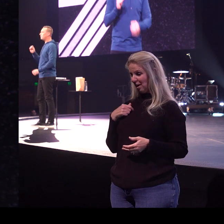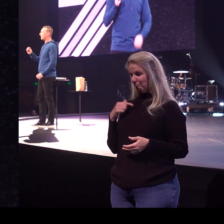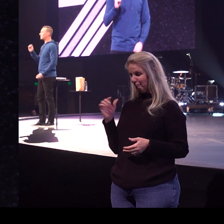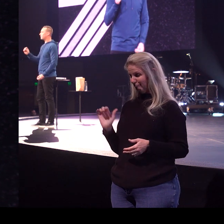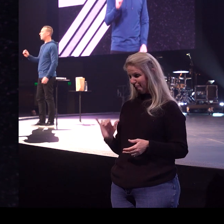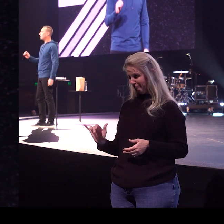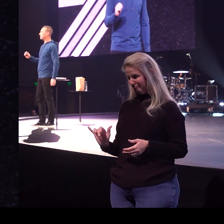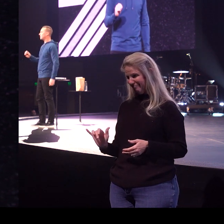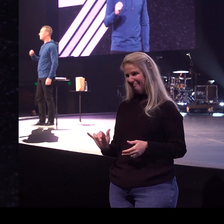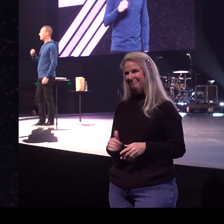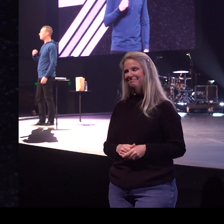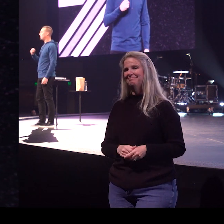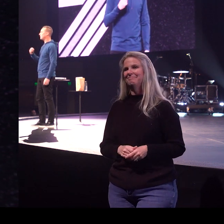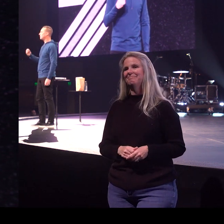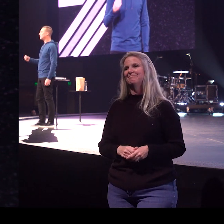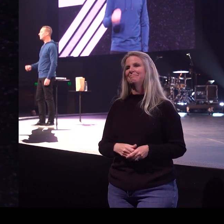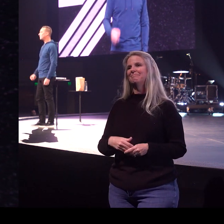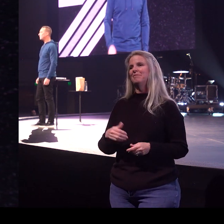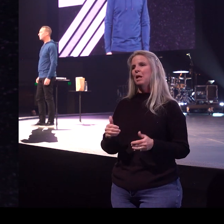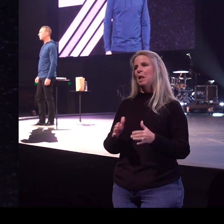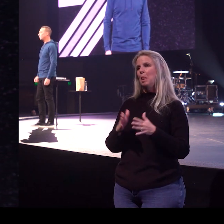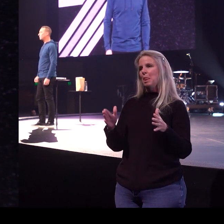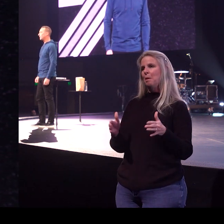You know who the biggest fraud is, in my opinion?